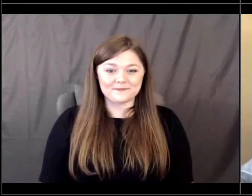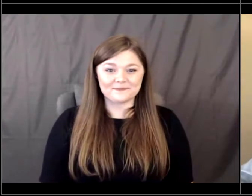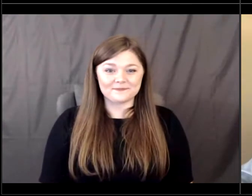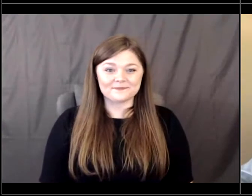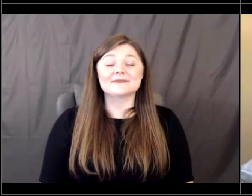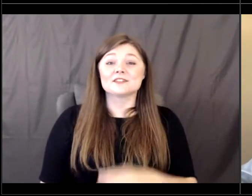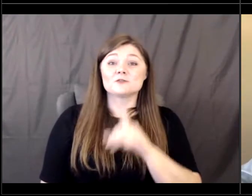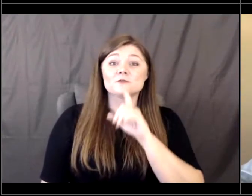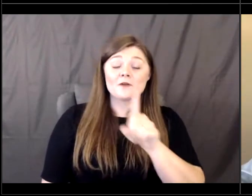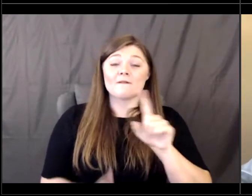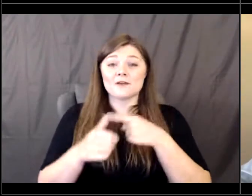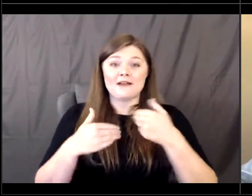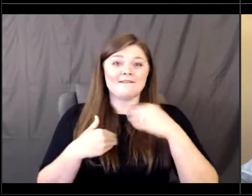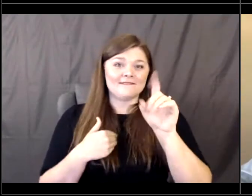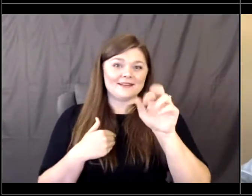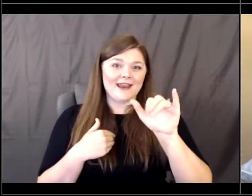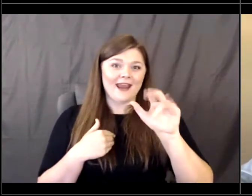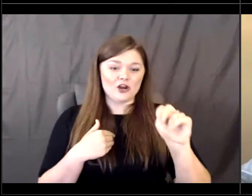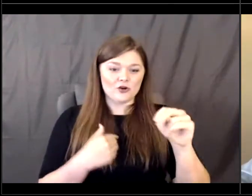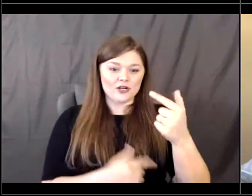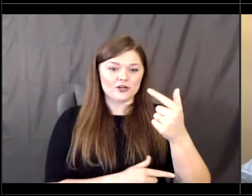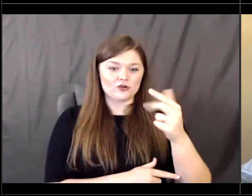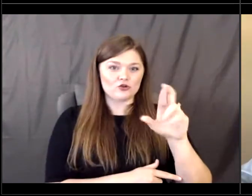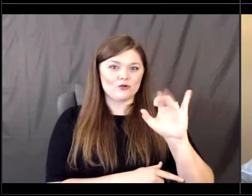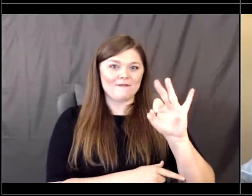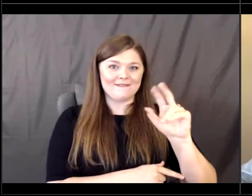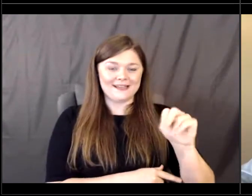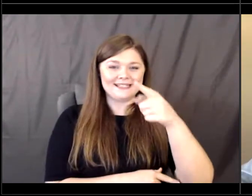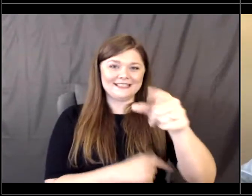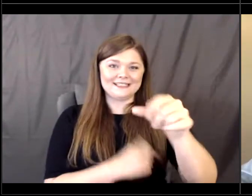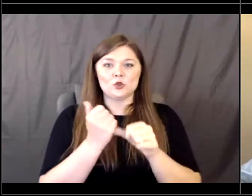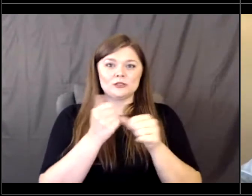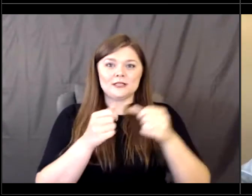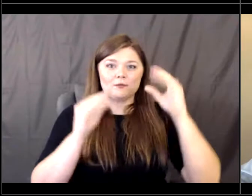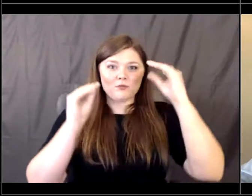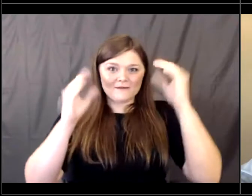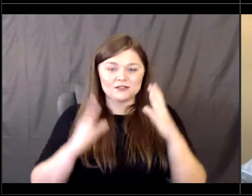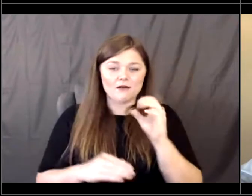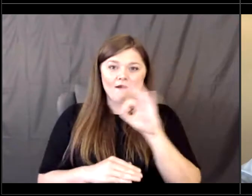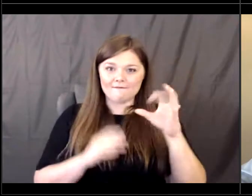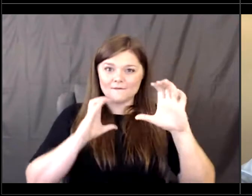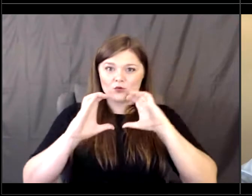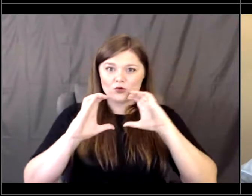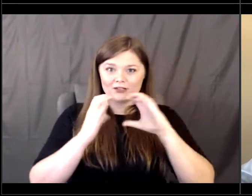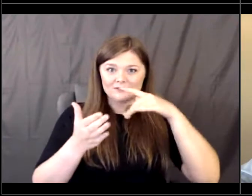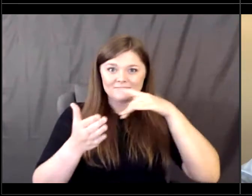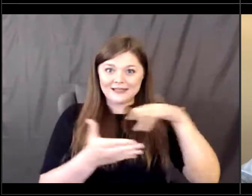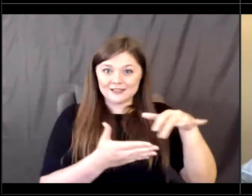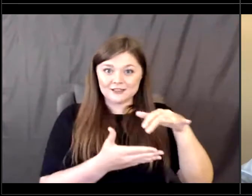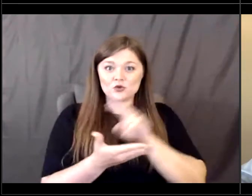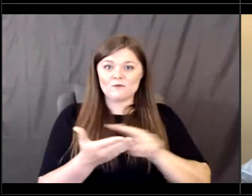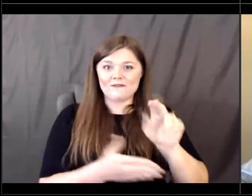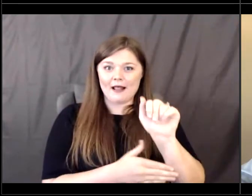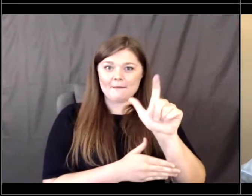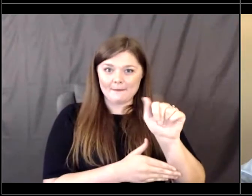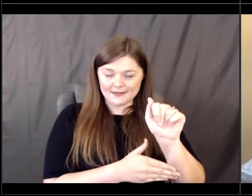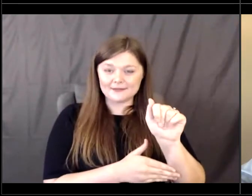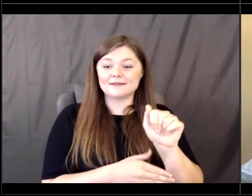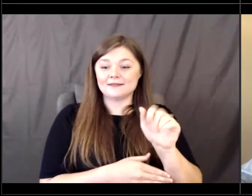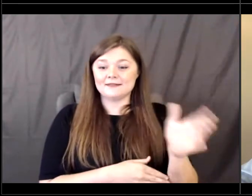have Darrin Griffin, and Darren is an associate professor of communication studies at the University of Alabama, and